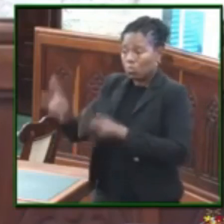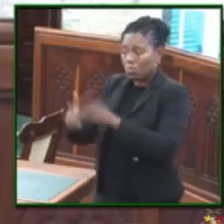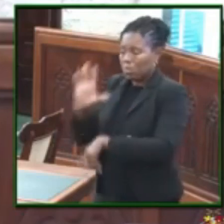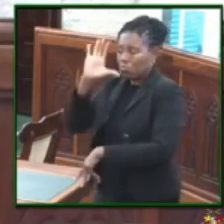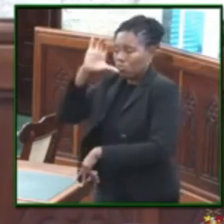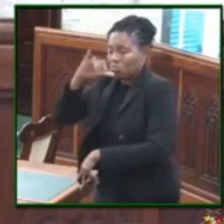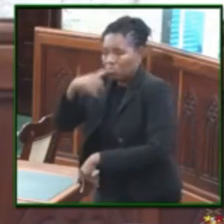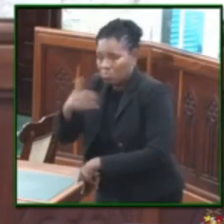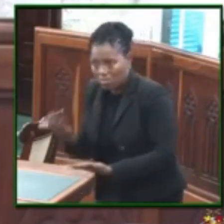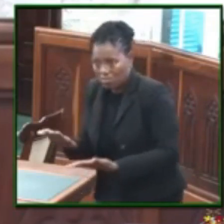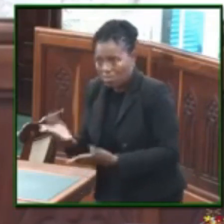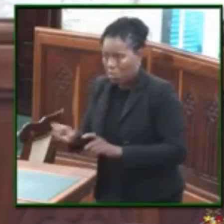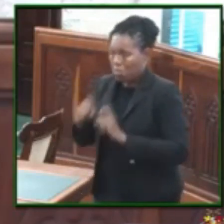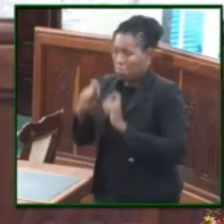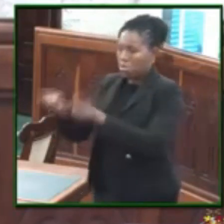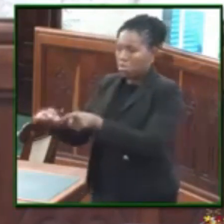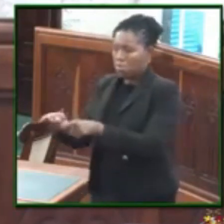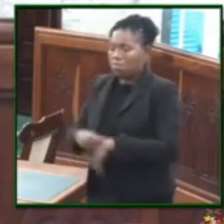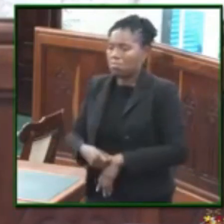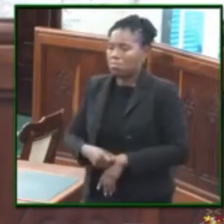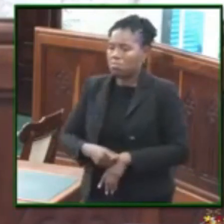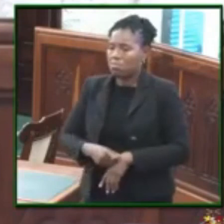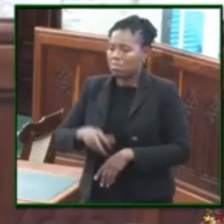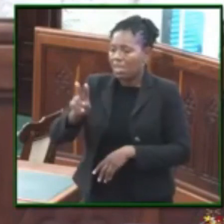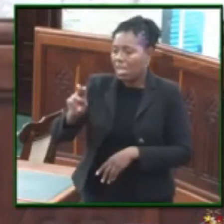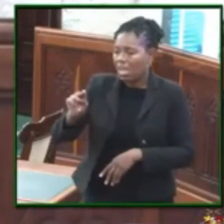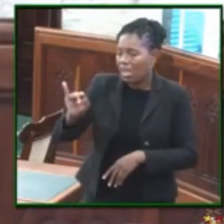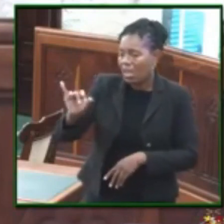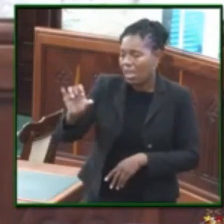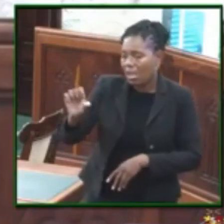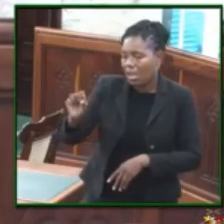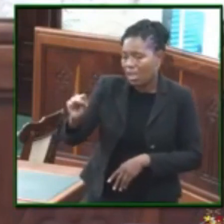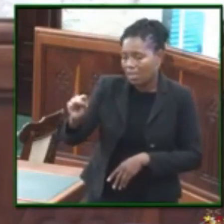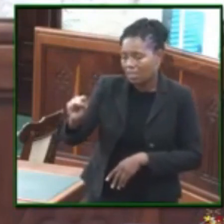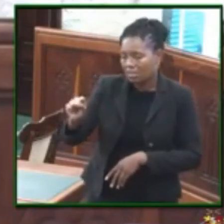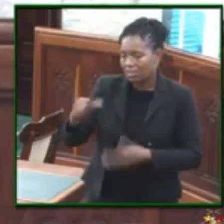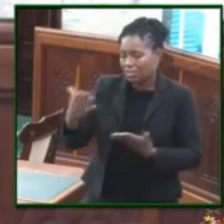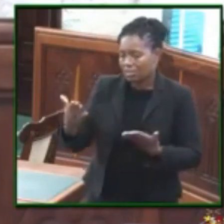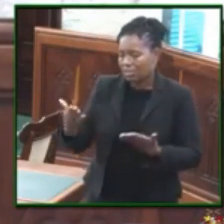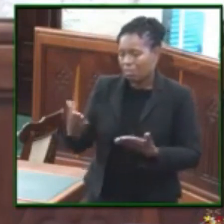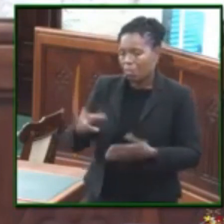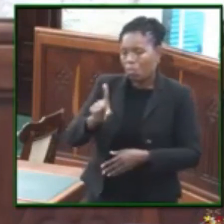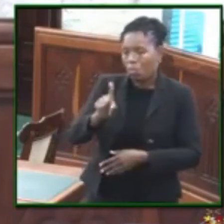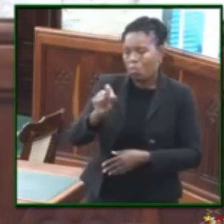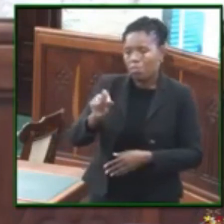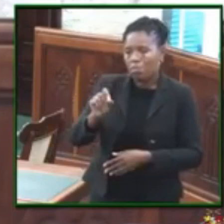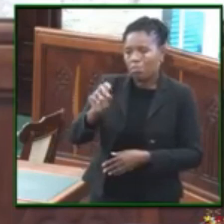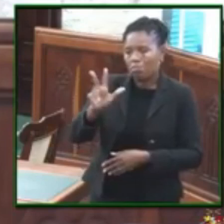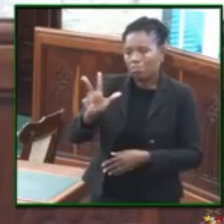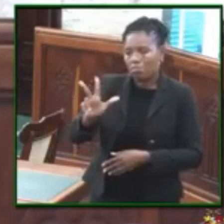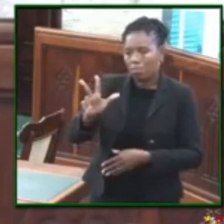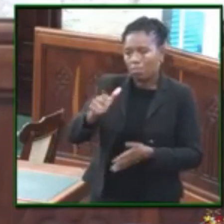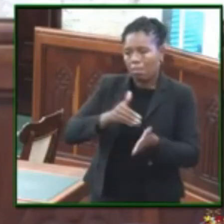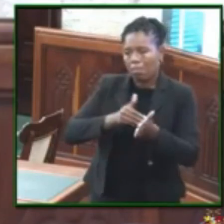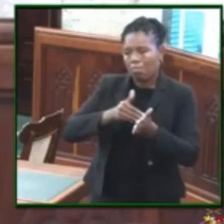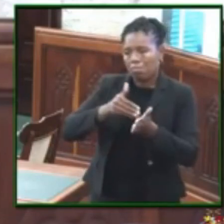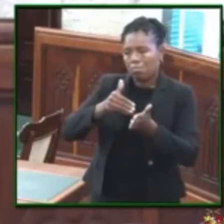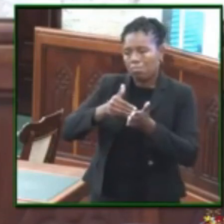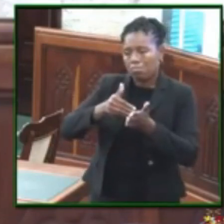to deprive the INS, the NIS, of $1.3 billion.